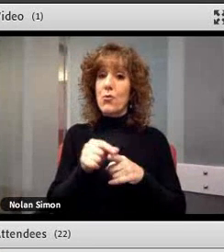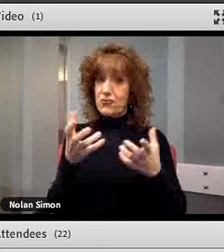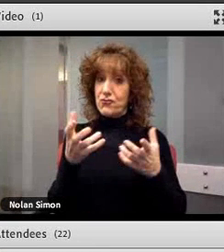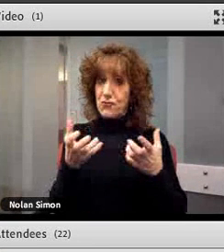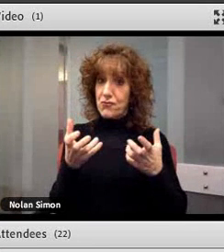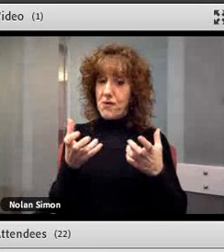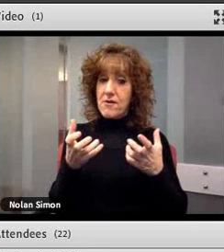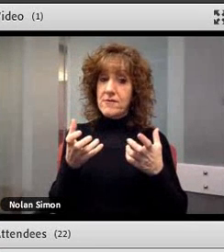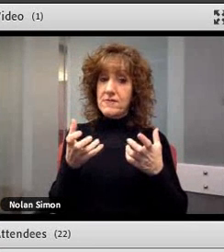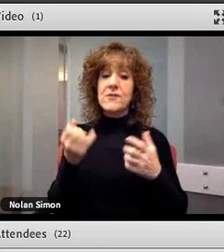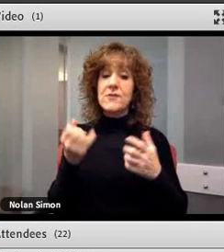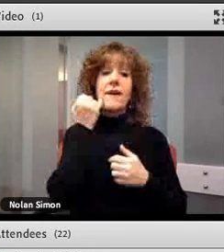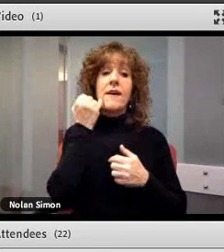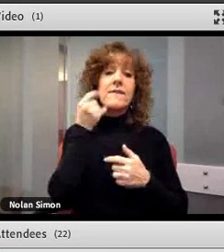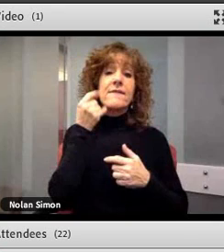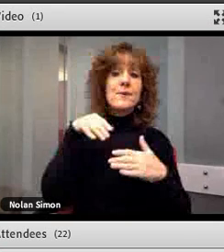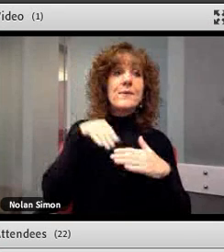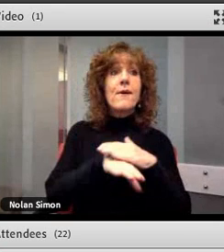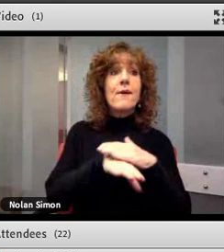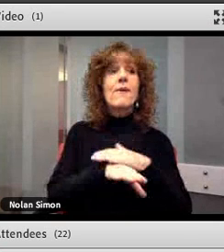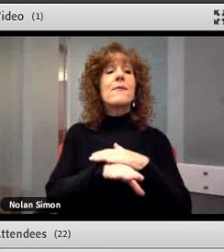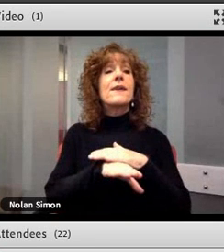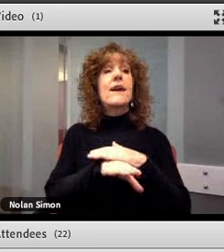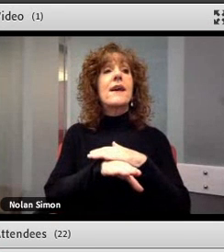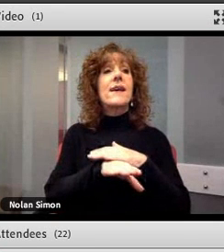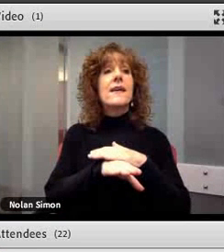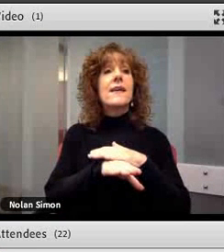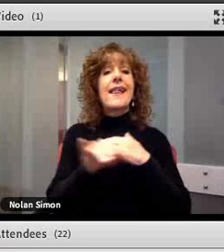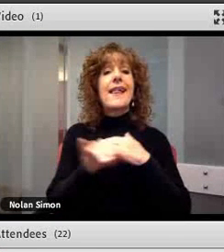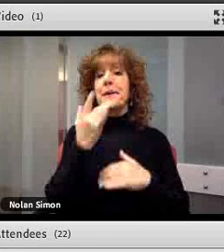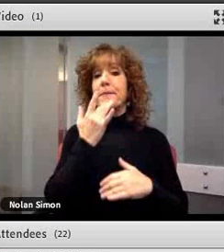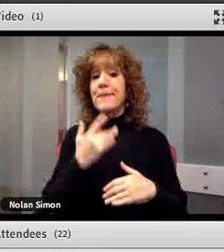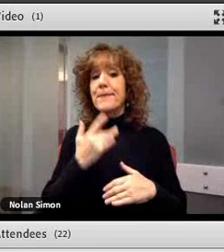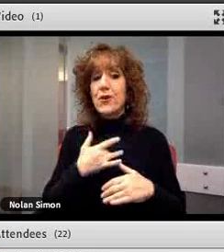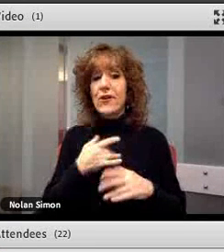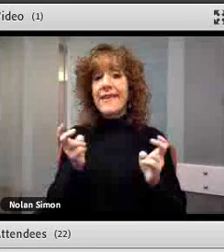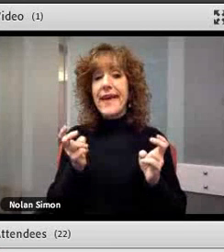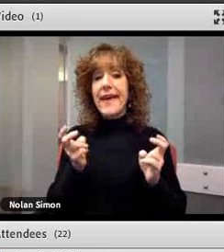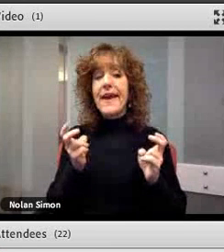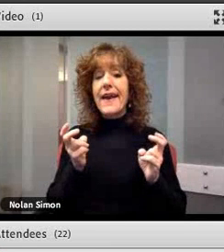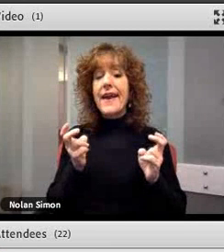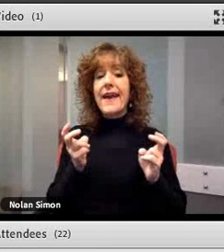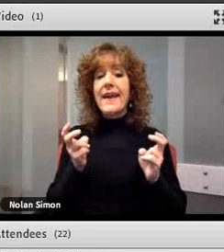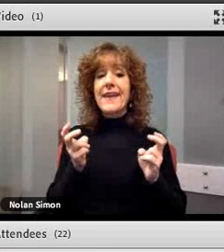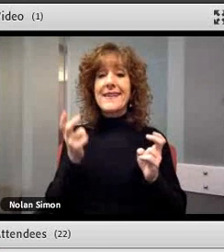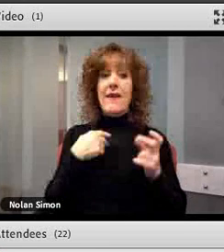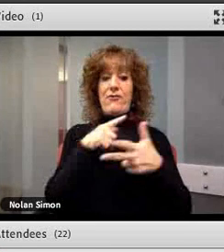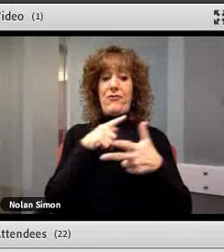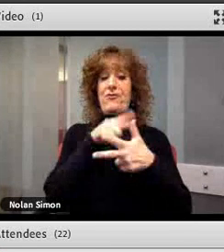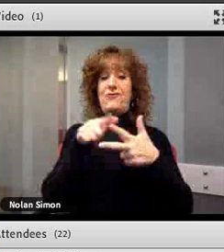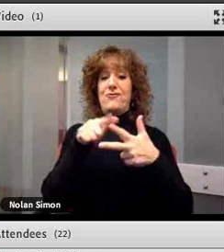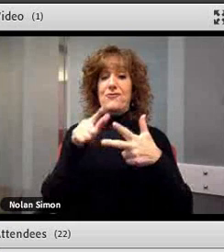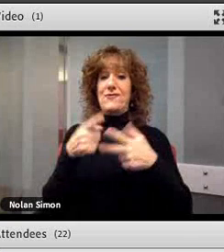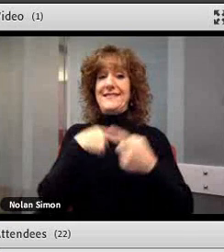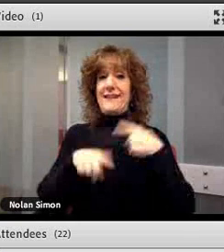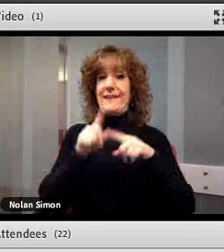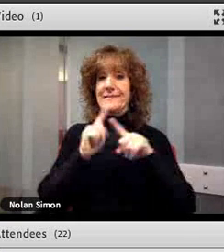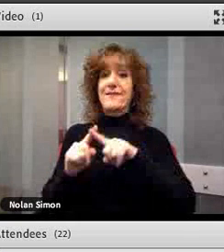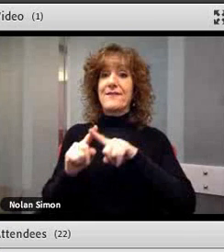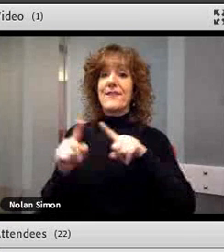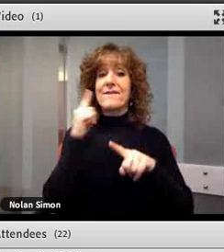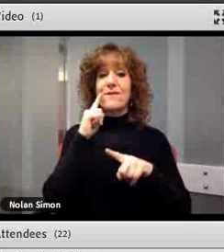So if you go in here, like birthday, you see we have 3 different signs for birthday. Okay,